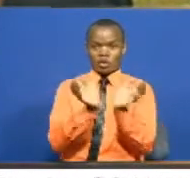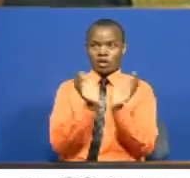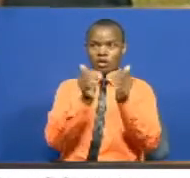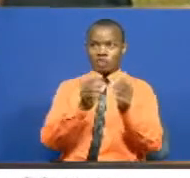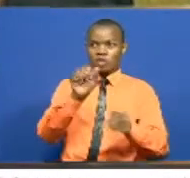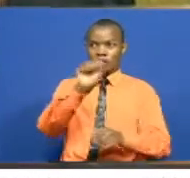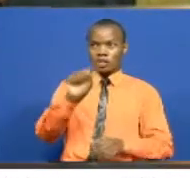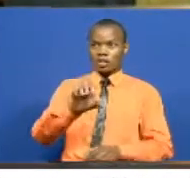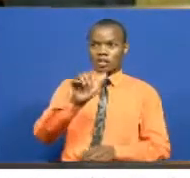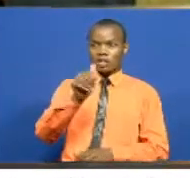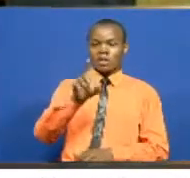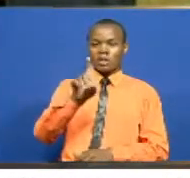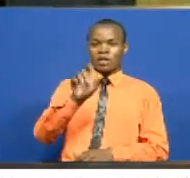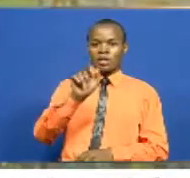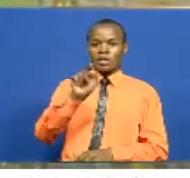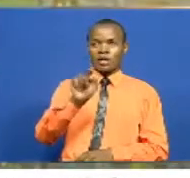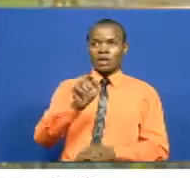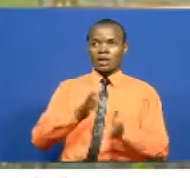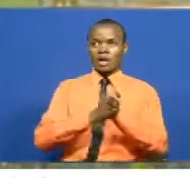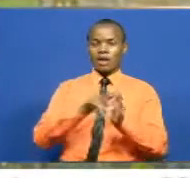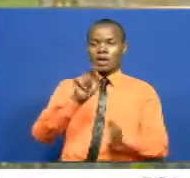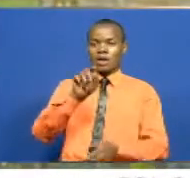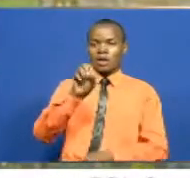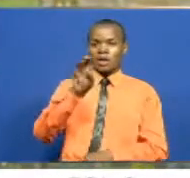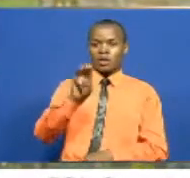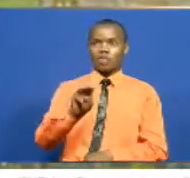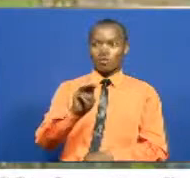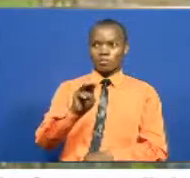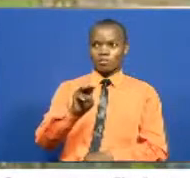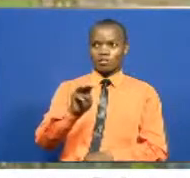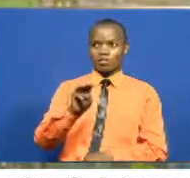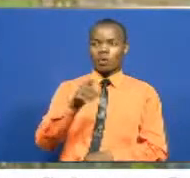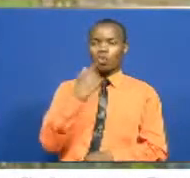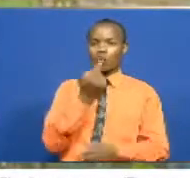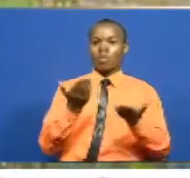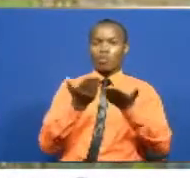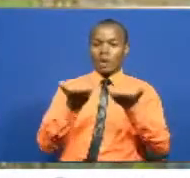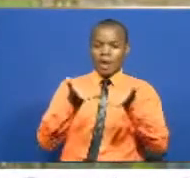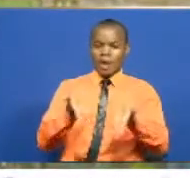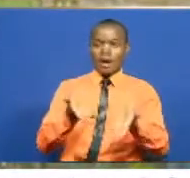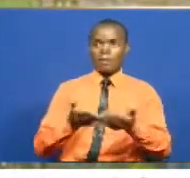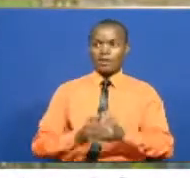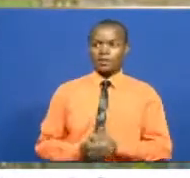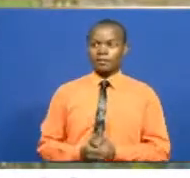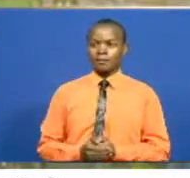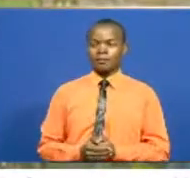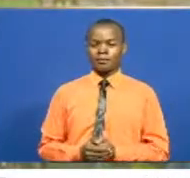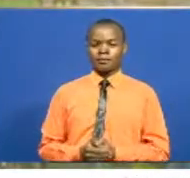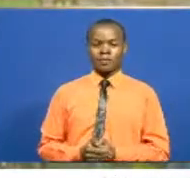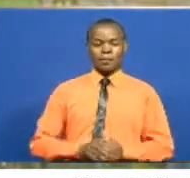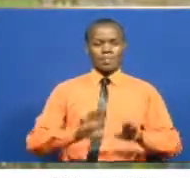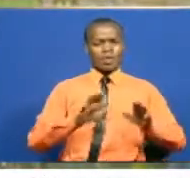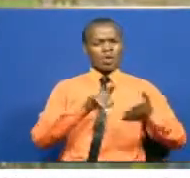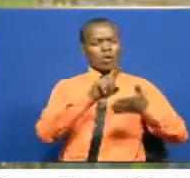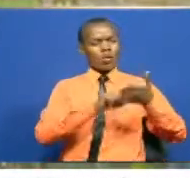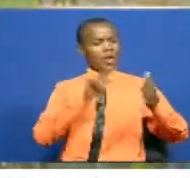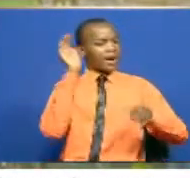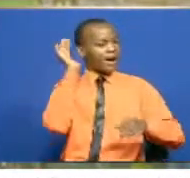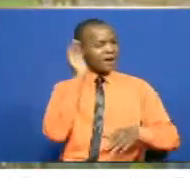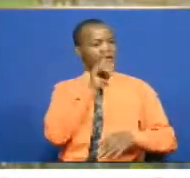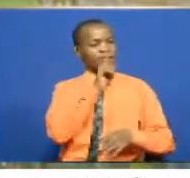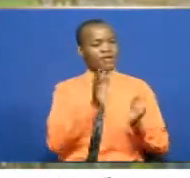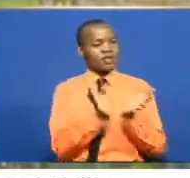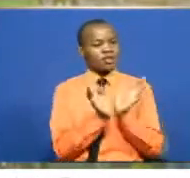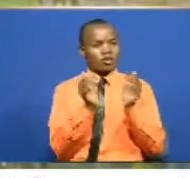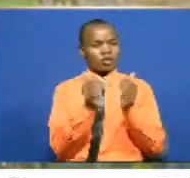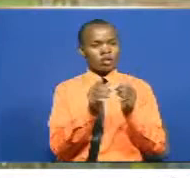Gaya and center Tom Bush Wamukota, who are in studio with me. And from what you've had, Coach Sadat,